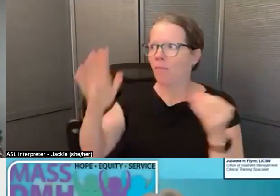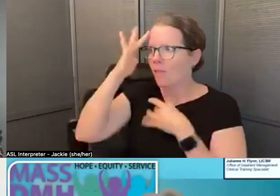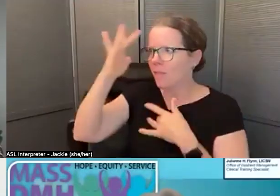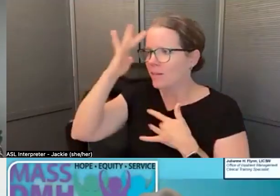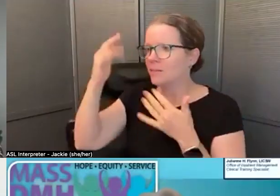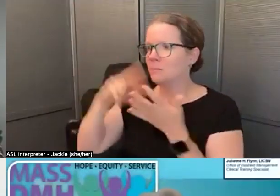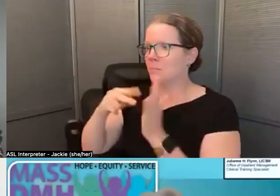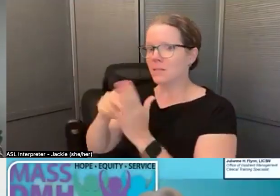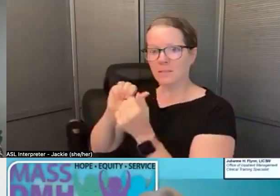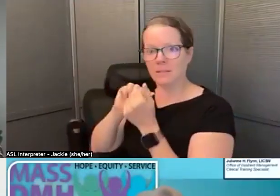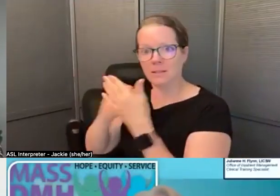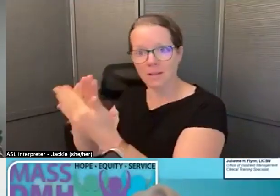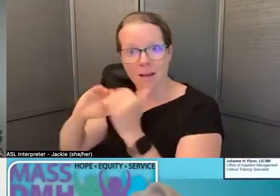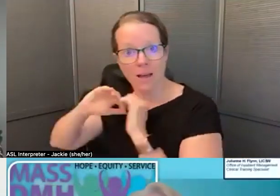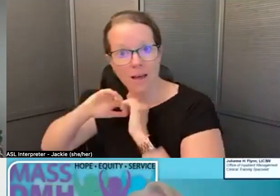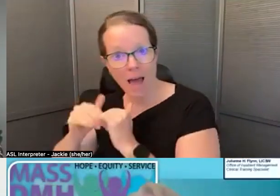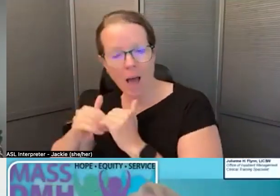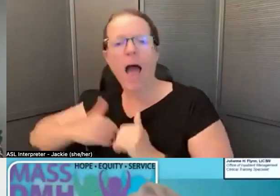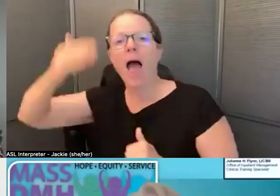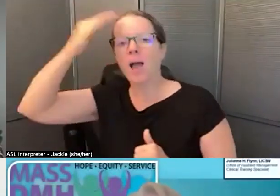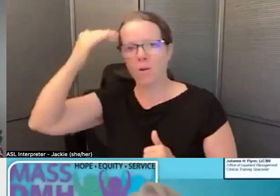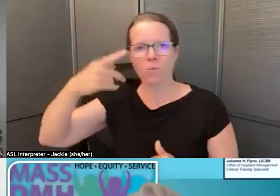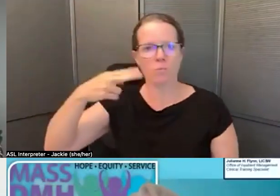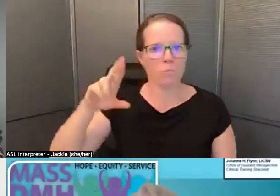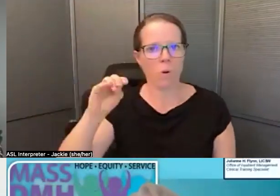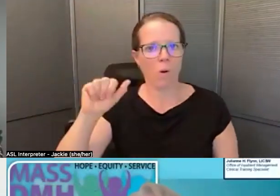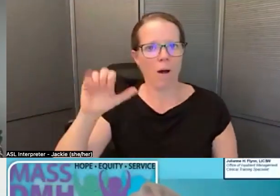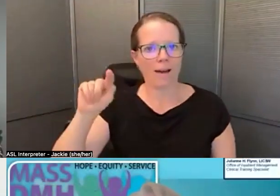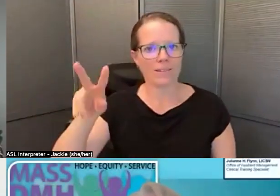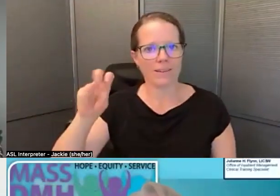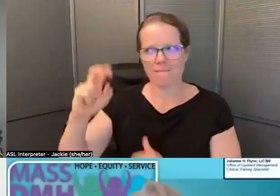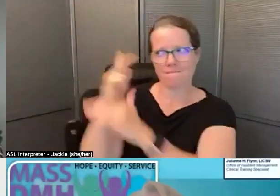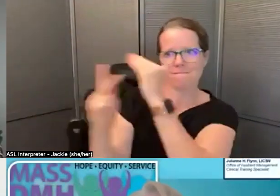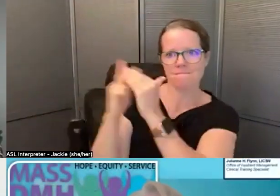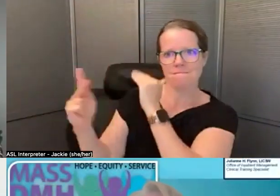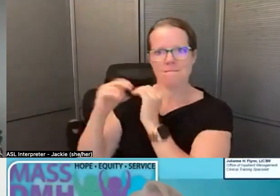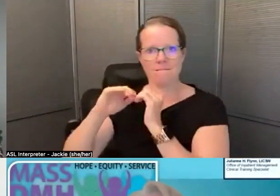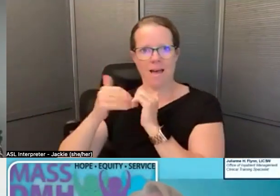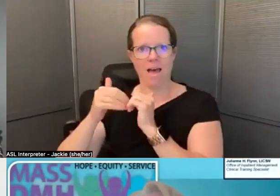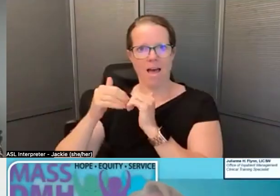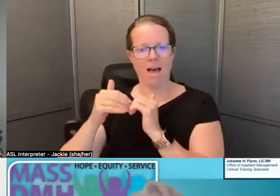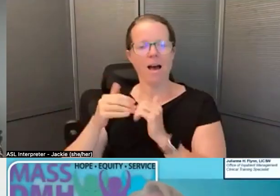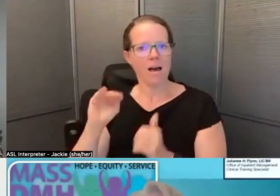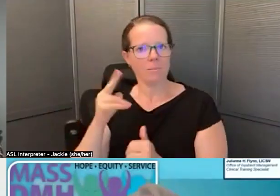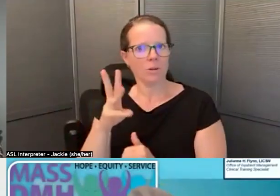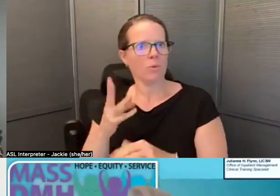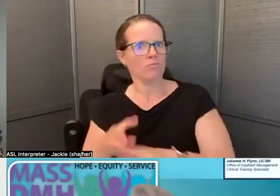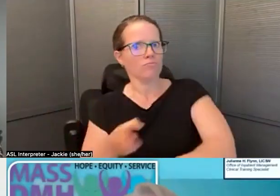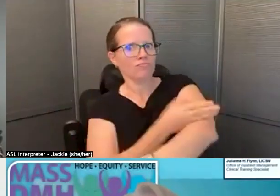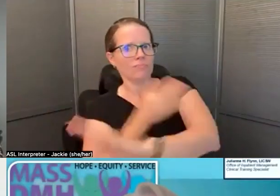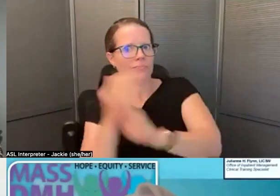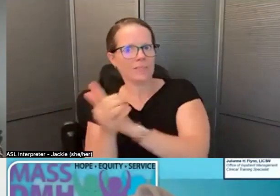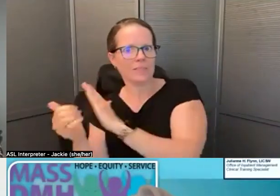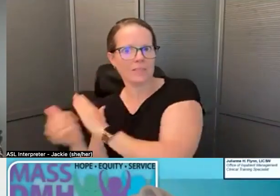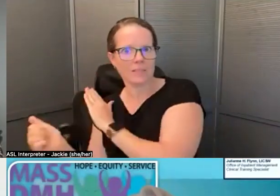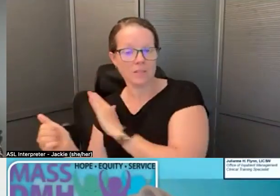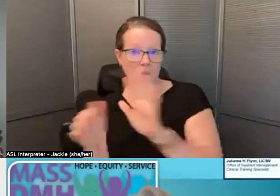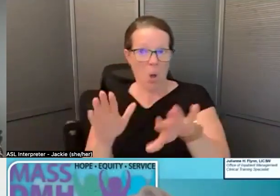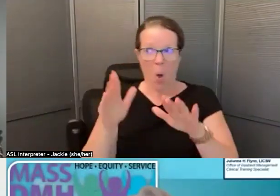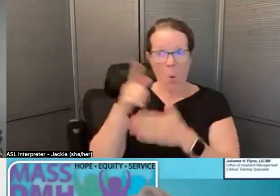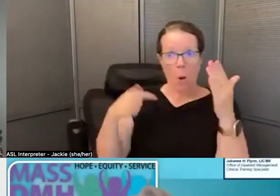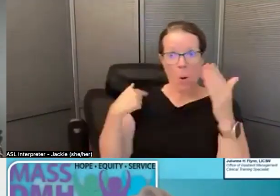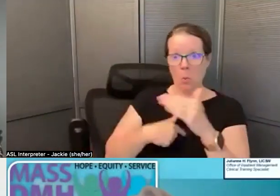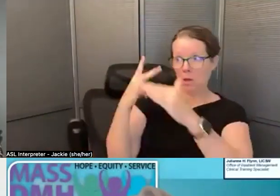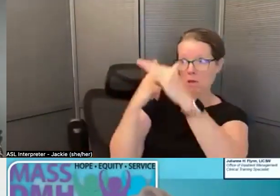getting proactive. So I think the challenges we anticipated just didn't exist once we kind of started. So it was kind of a very nice